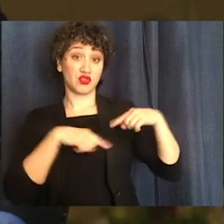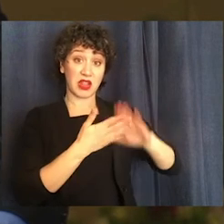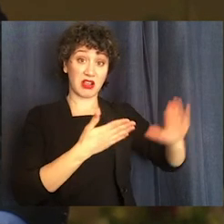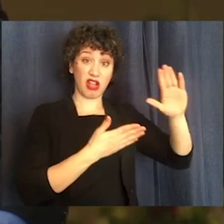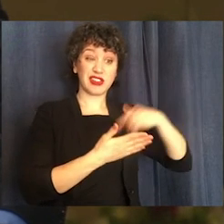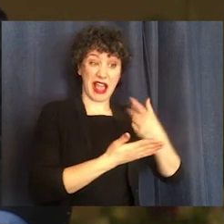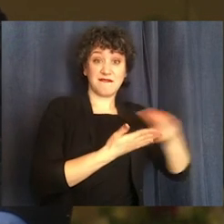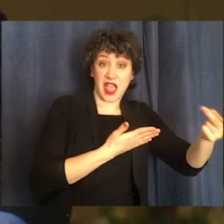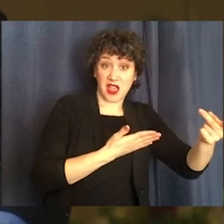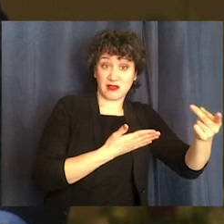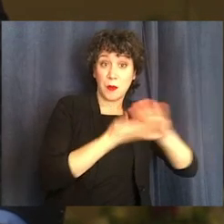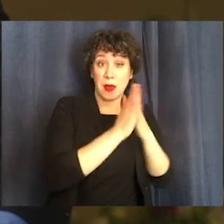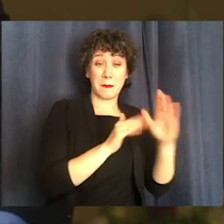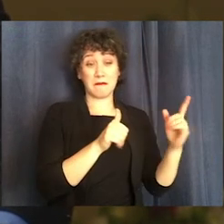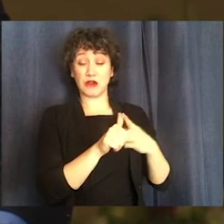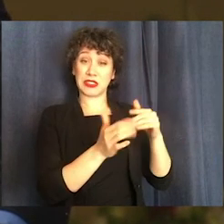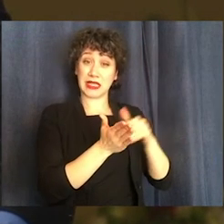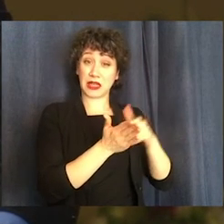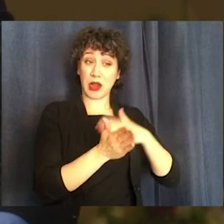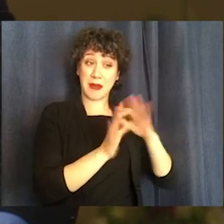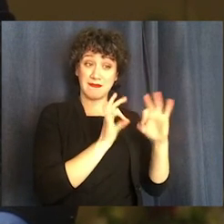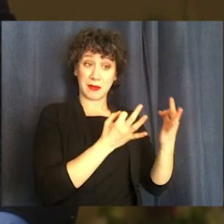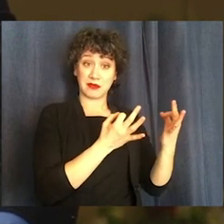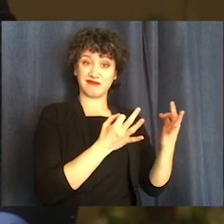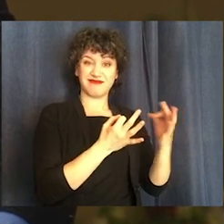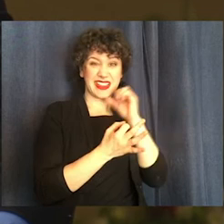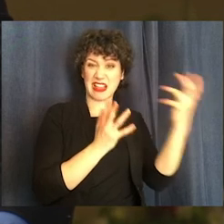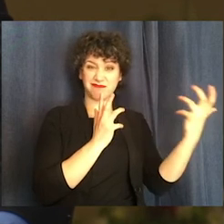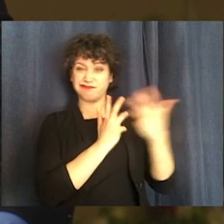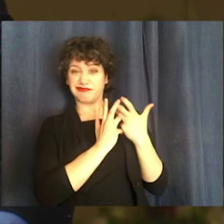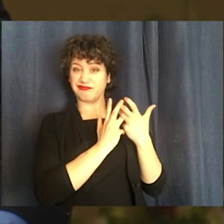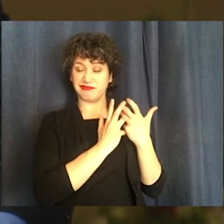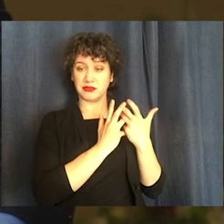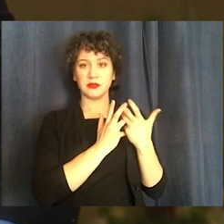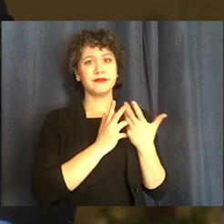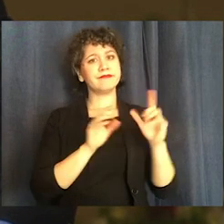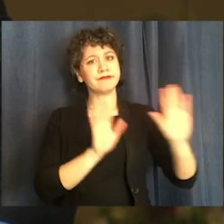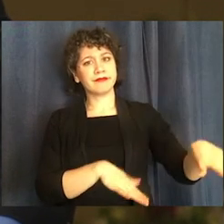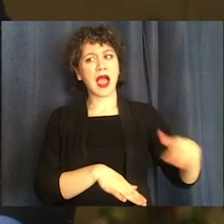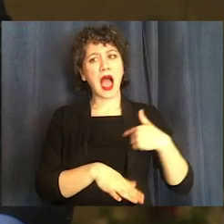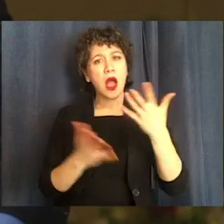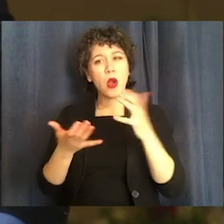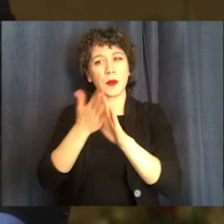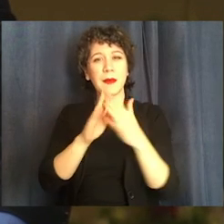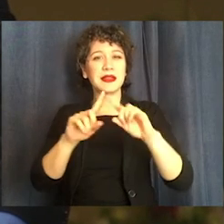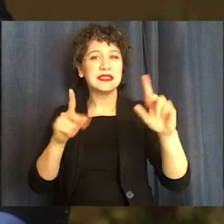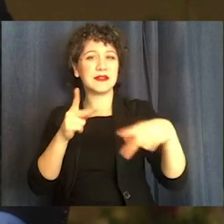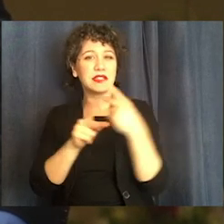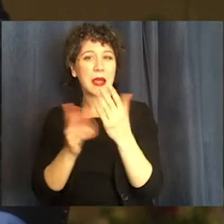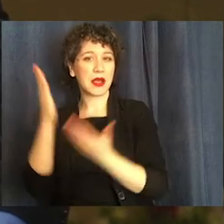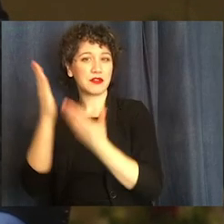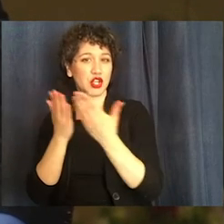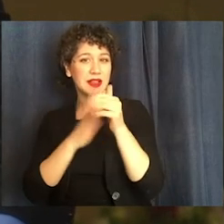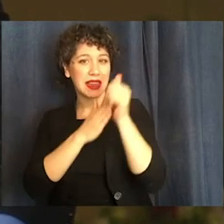leader. The military and teaching have been the right opportunities for me. There are many other examples of failure